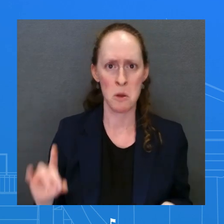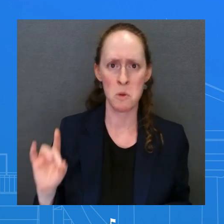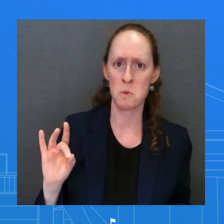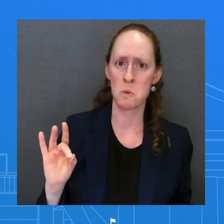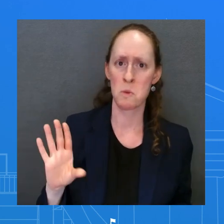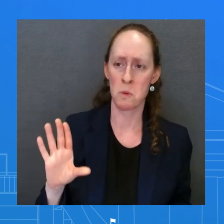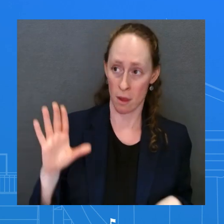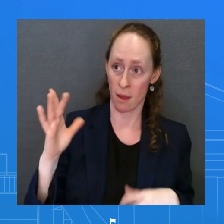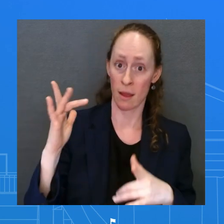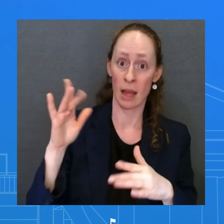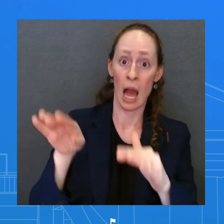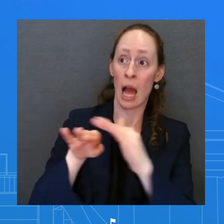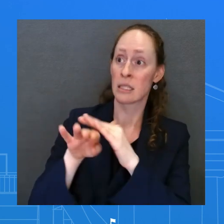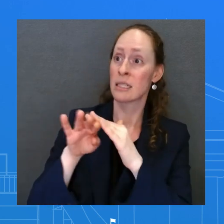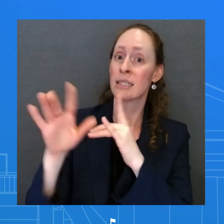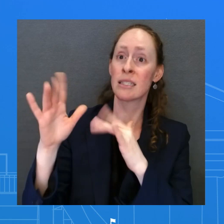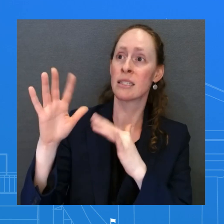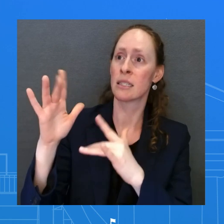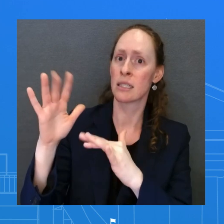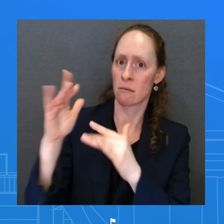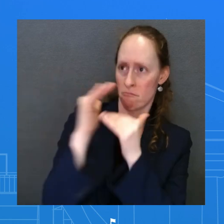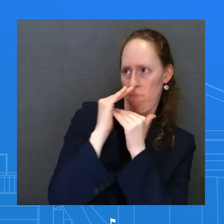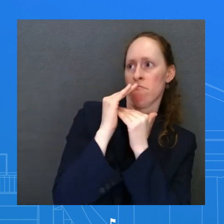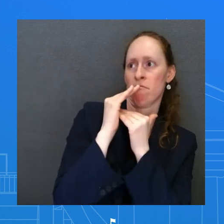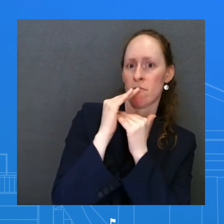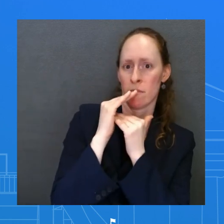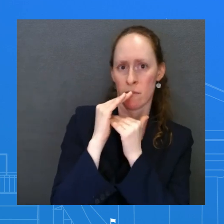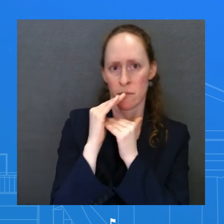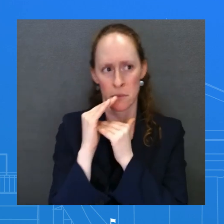women, it's hurt women.